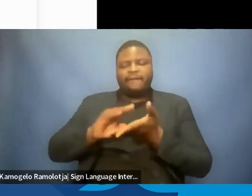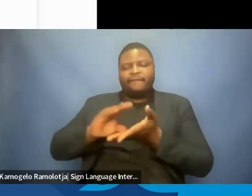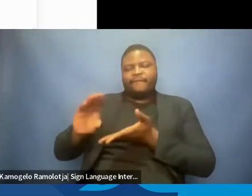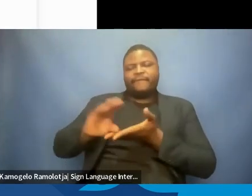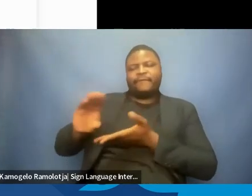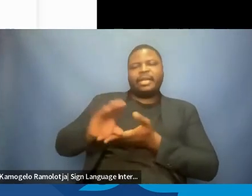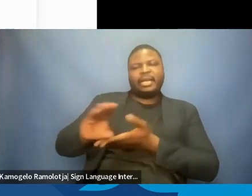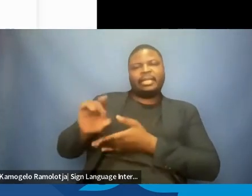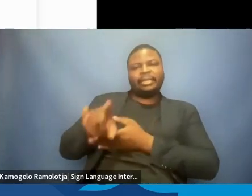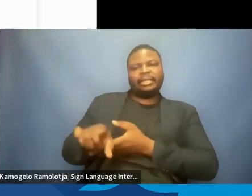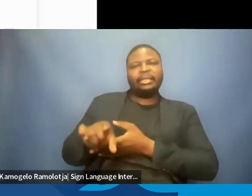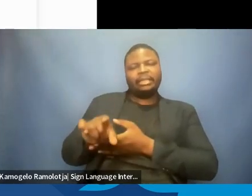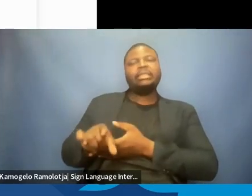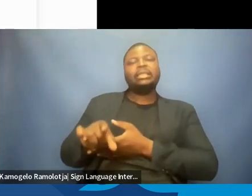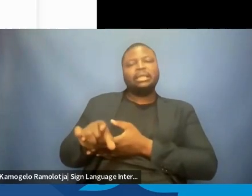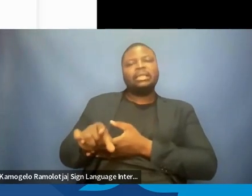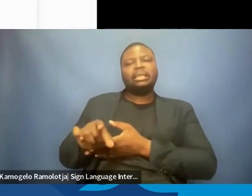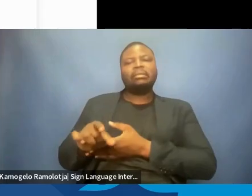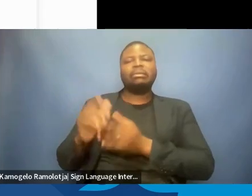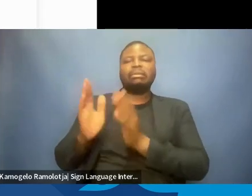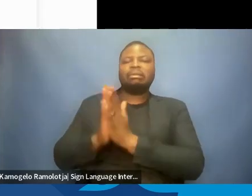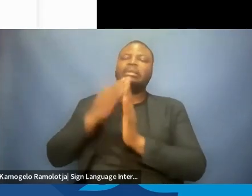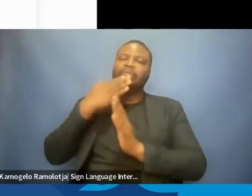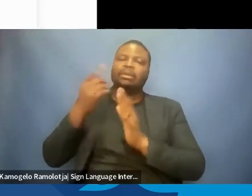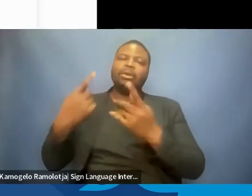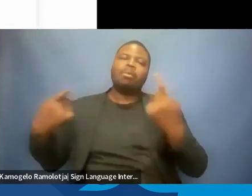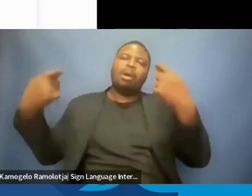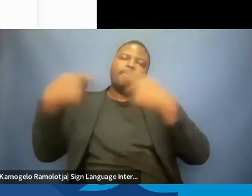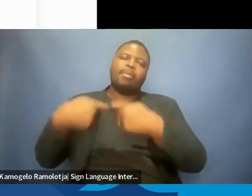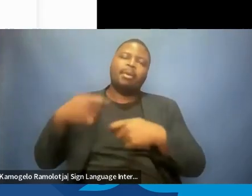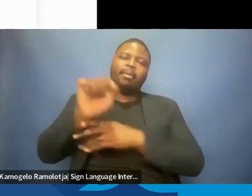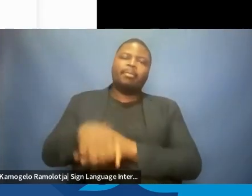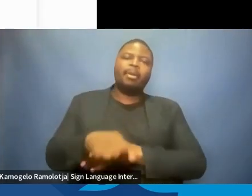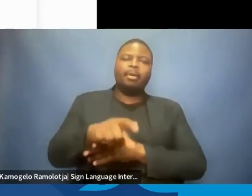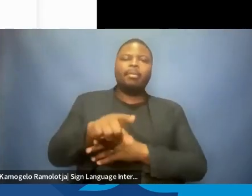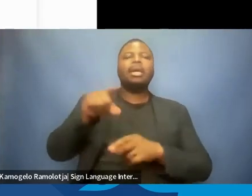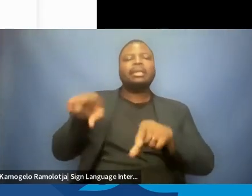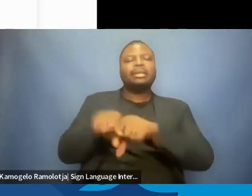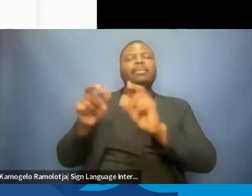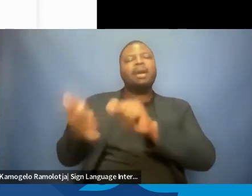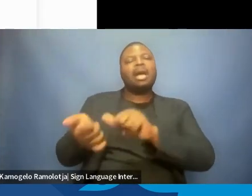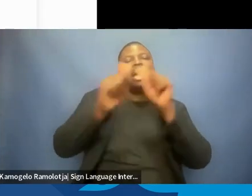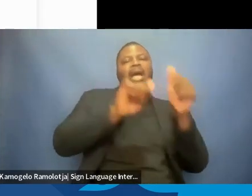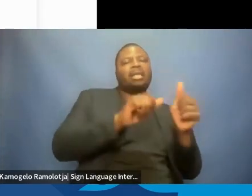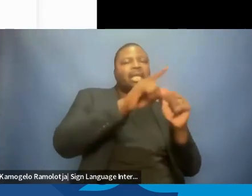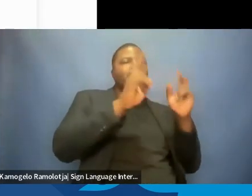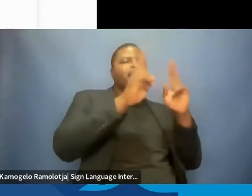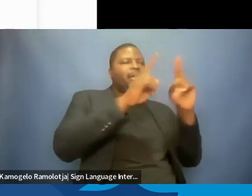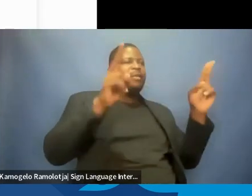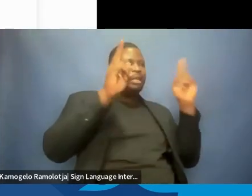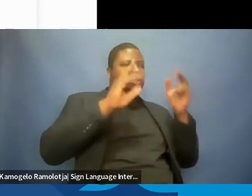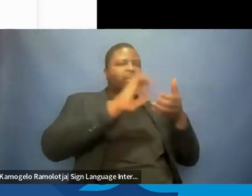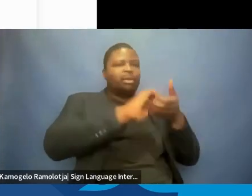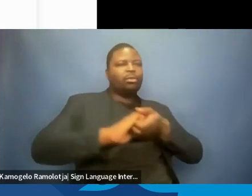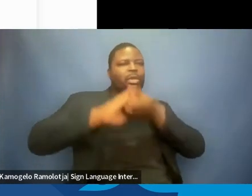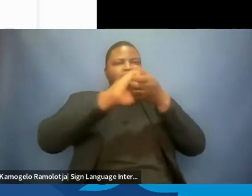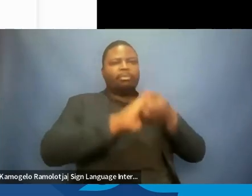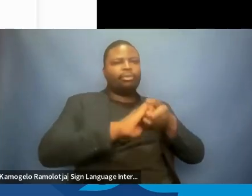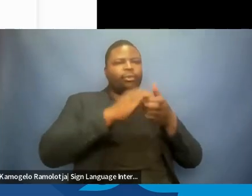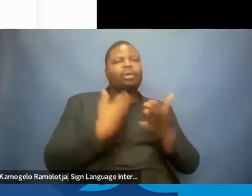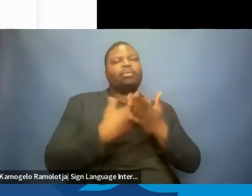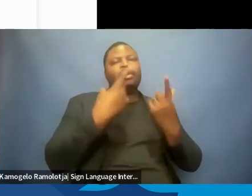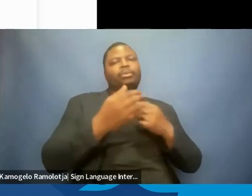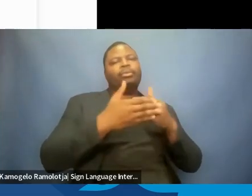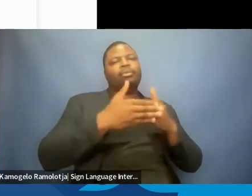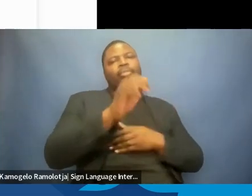service delivery beyond what is covered by our core funding. So we actively seek out and secure supplementary funding from